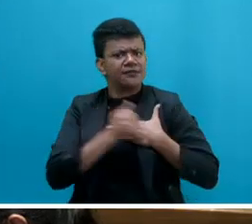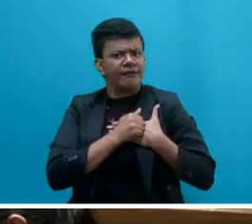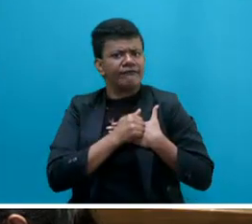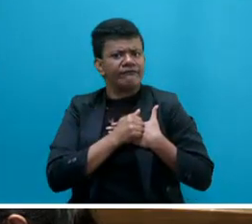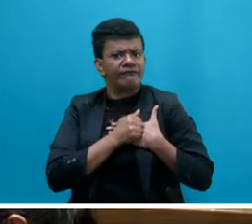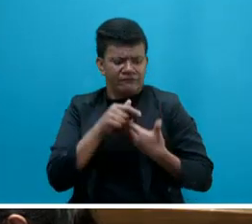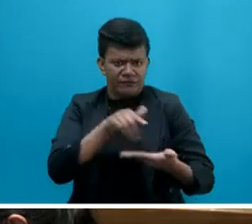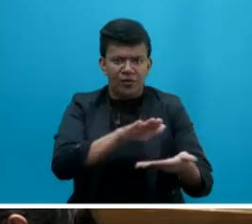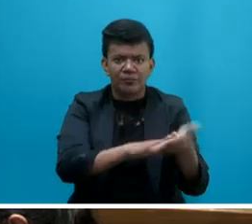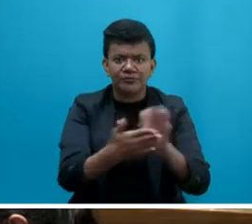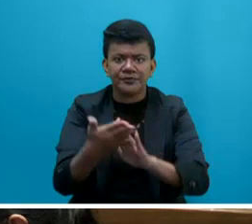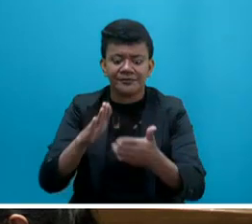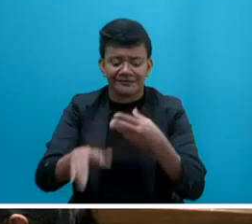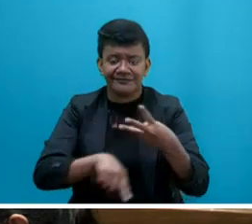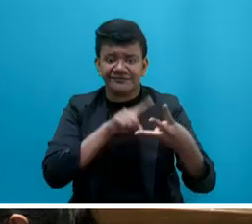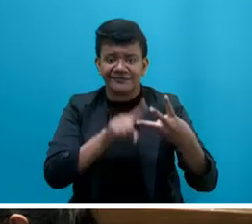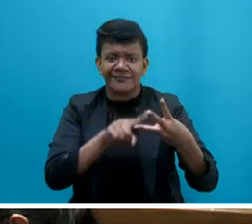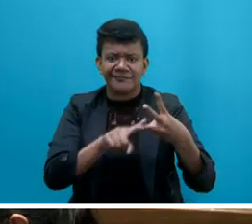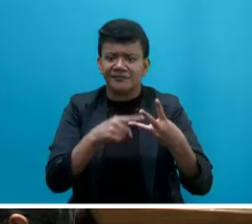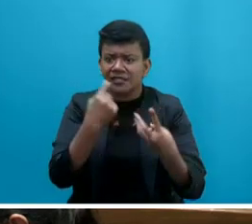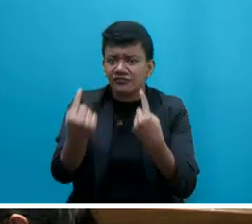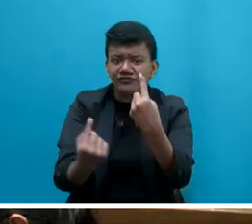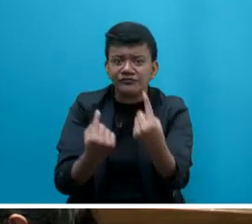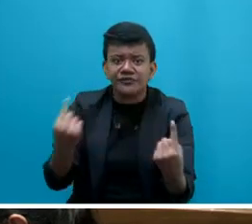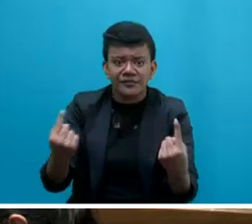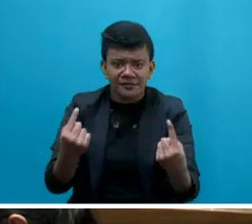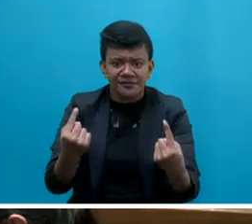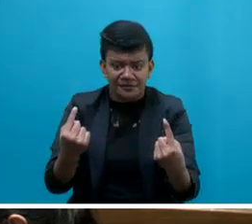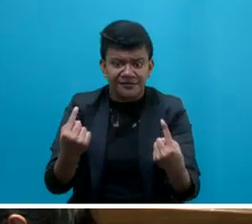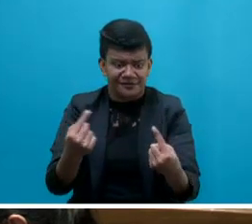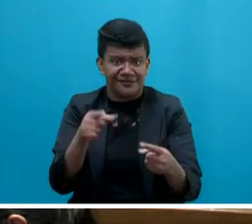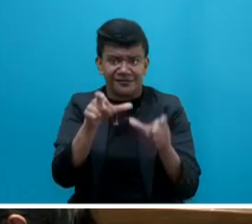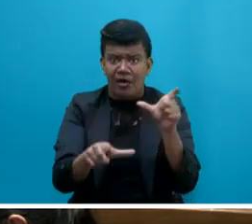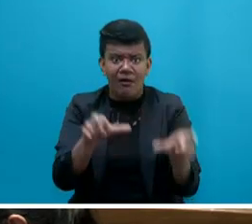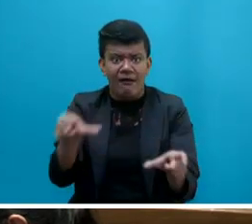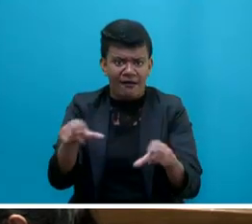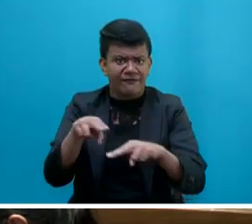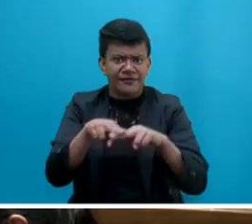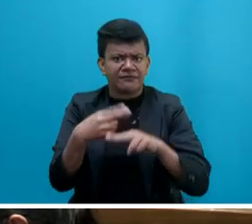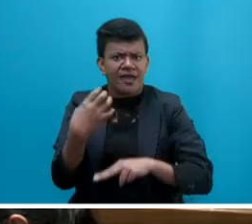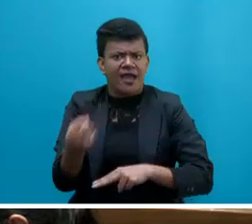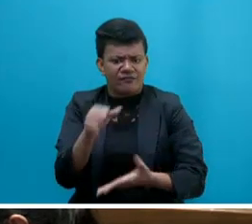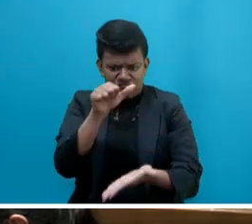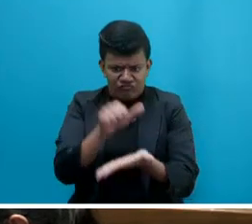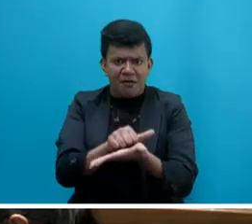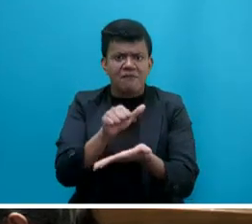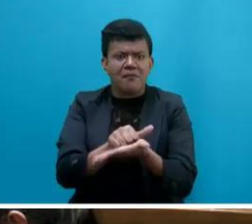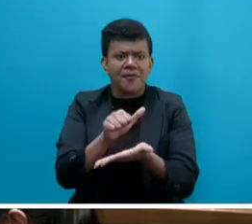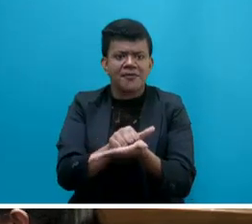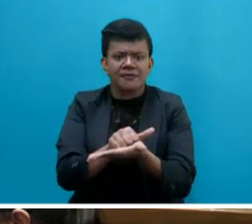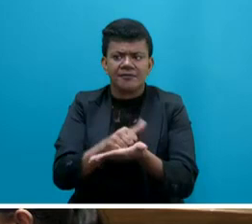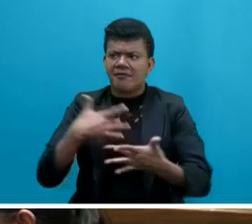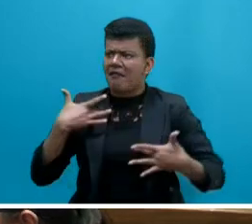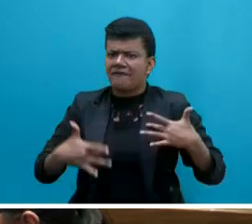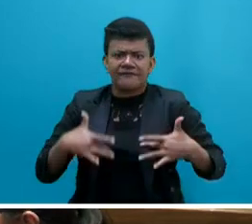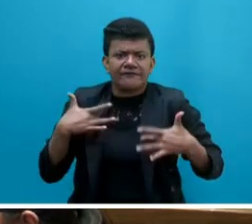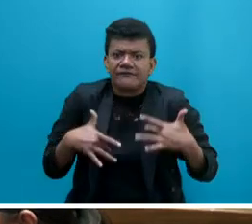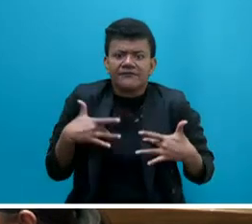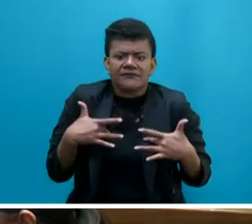and every Fijian to make a decent living and be treated with dignity and respect.